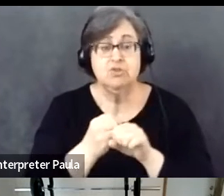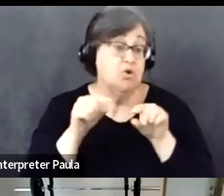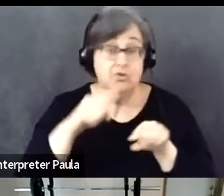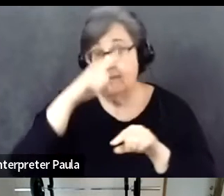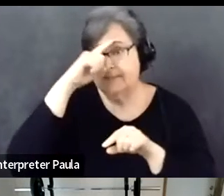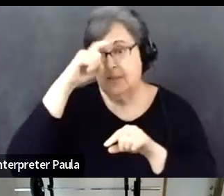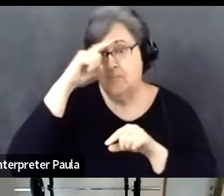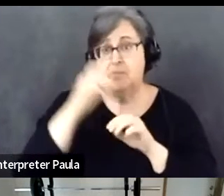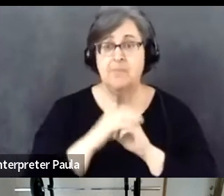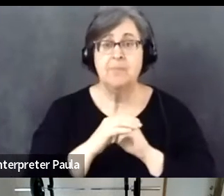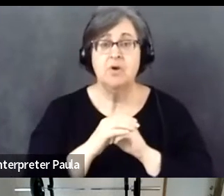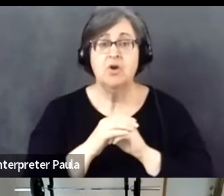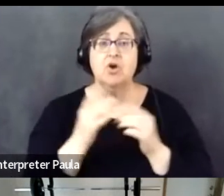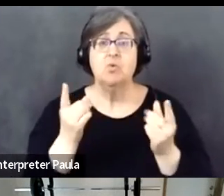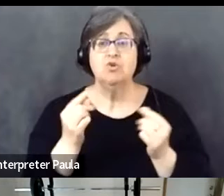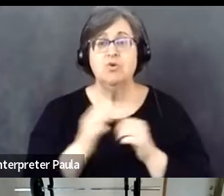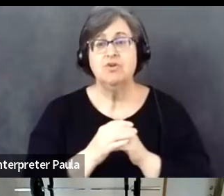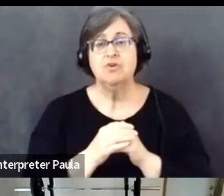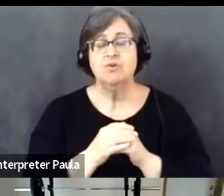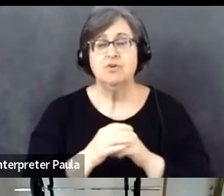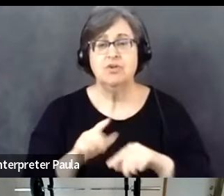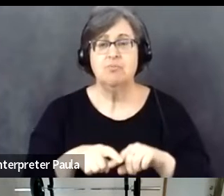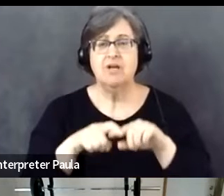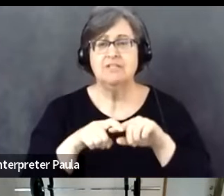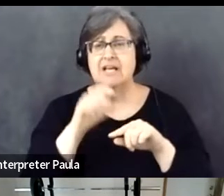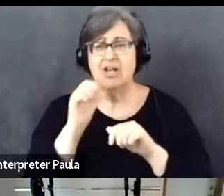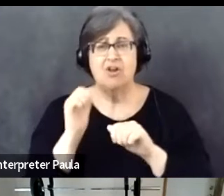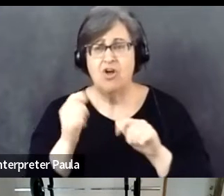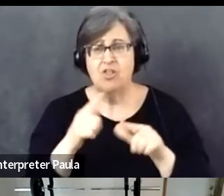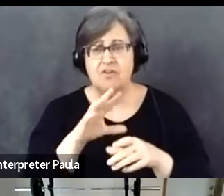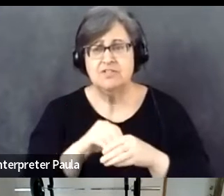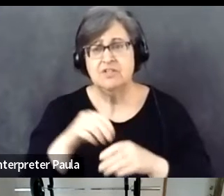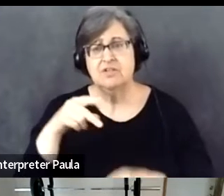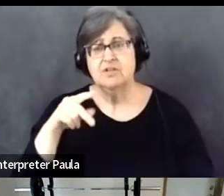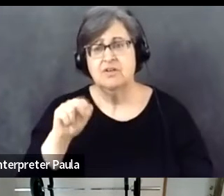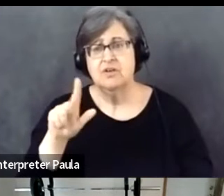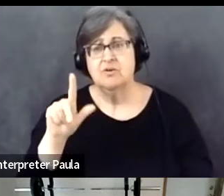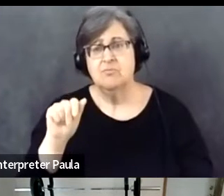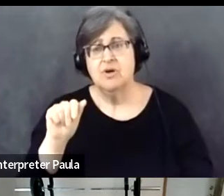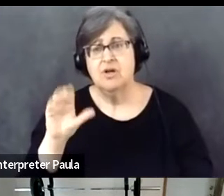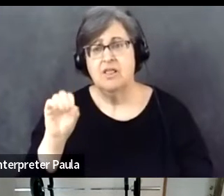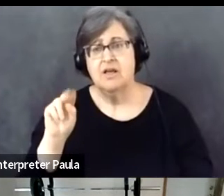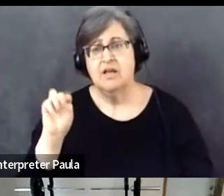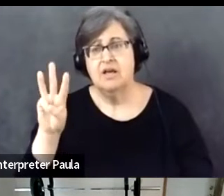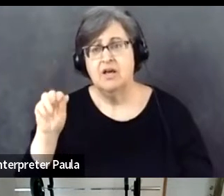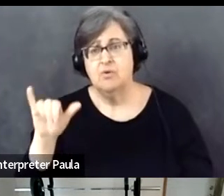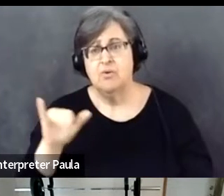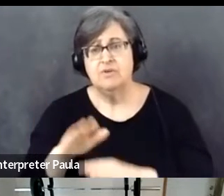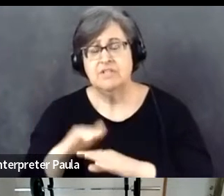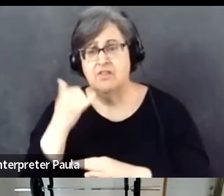to lead us to. So I just want to pause. Not everybody was on, but Paula Conley was on the phone call, and she talked